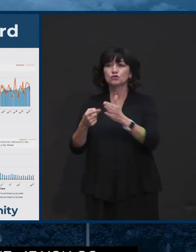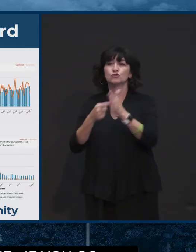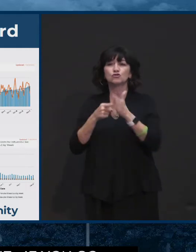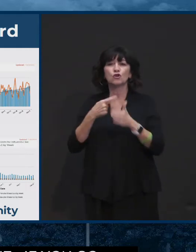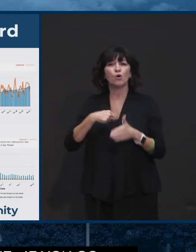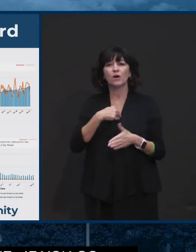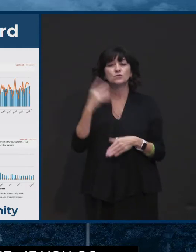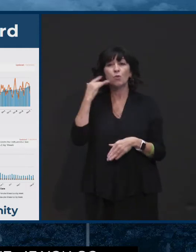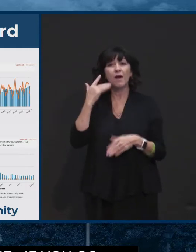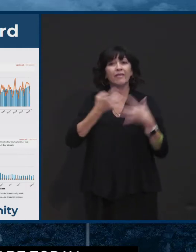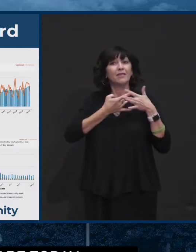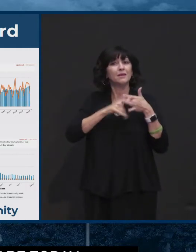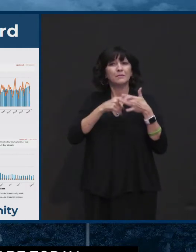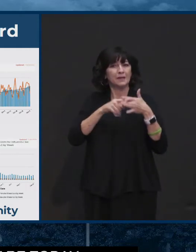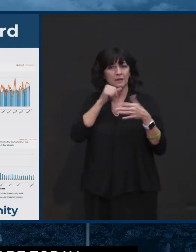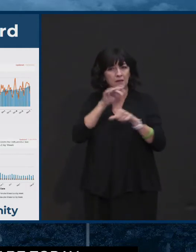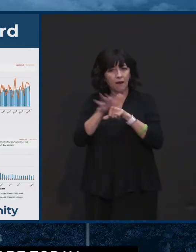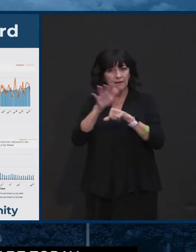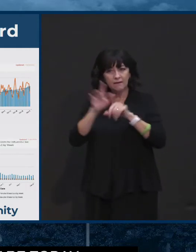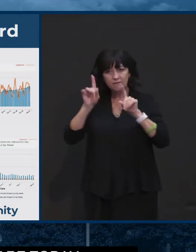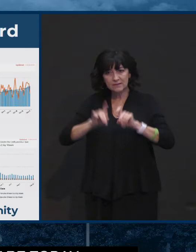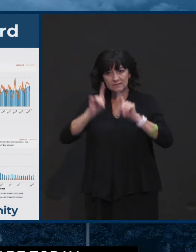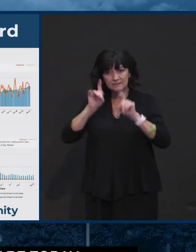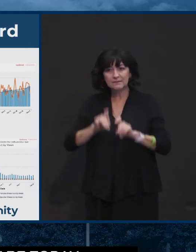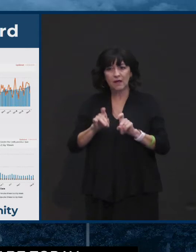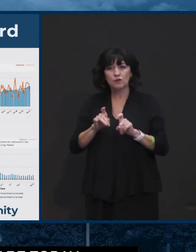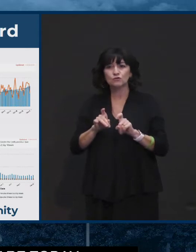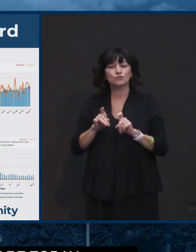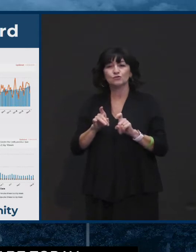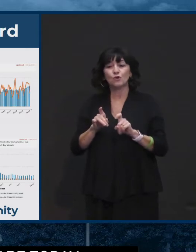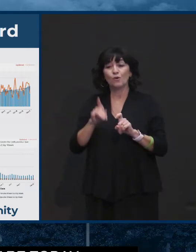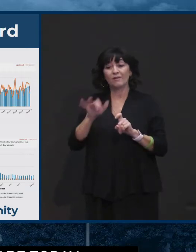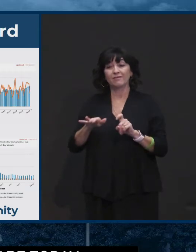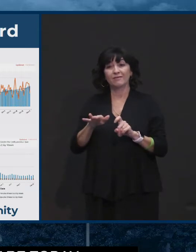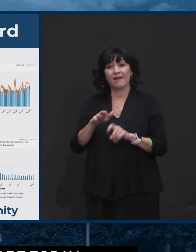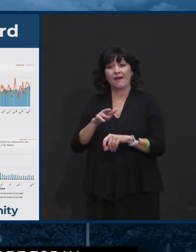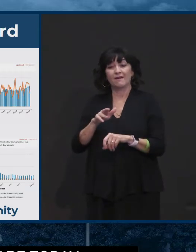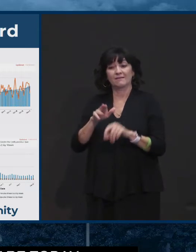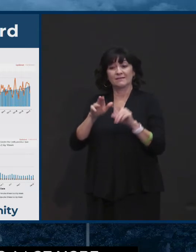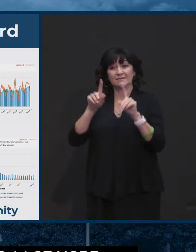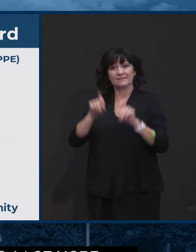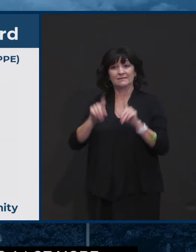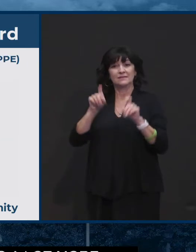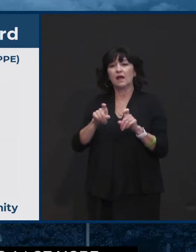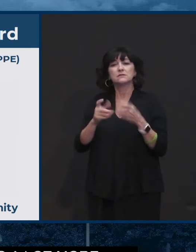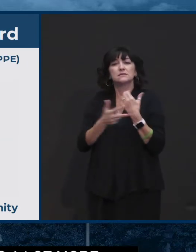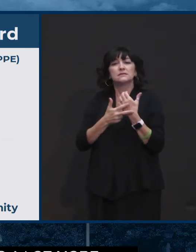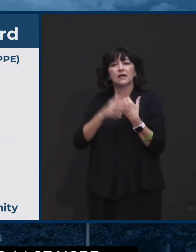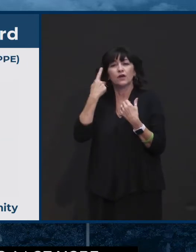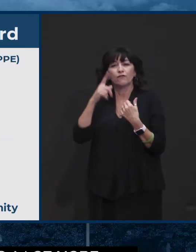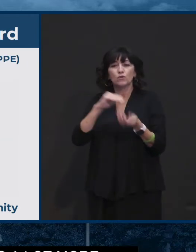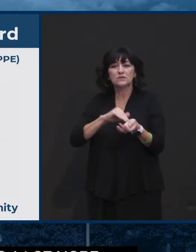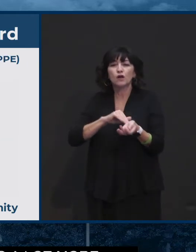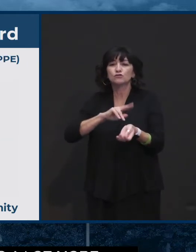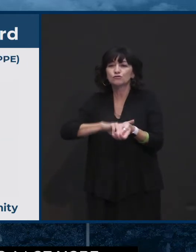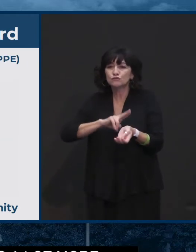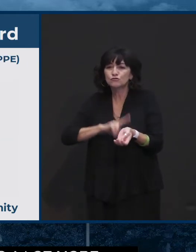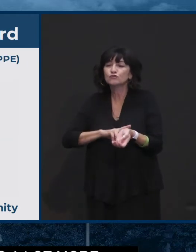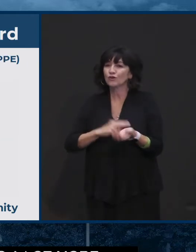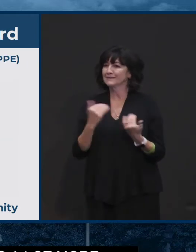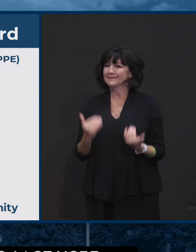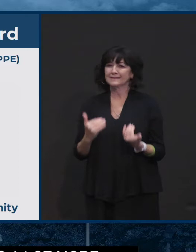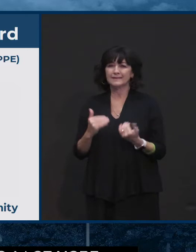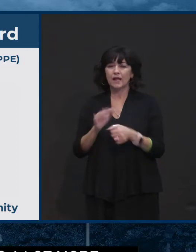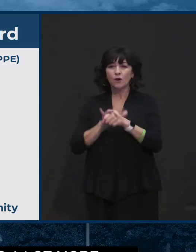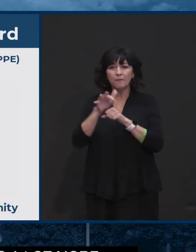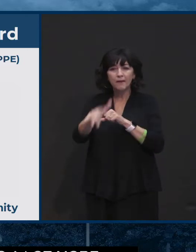more testing. And so that denominator is going to be a bigger number. On the next